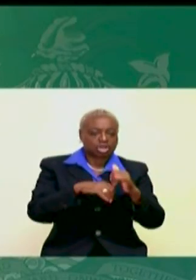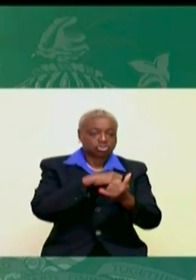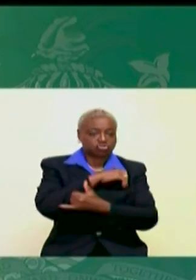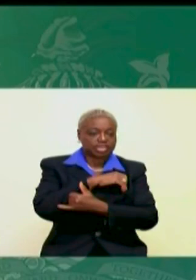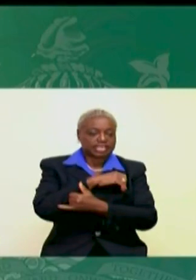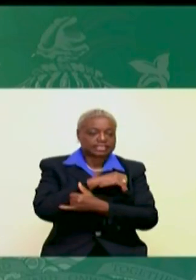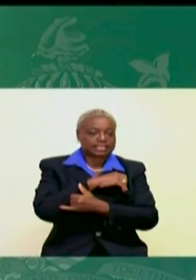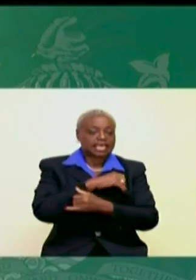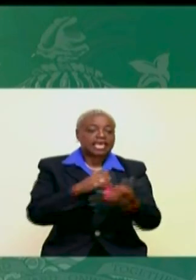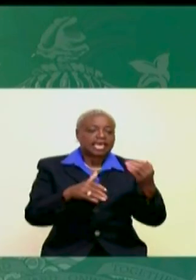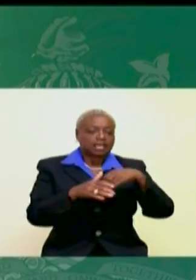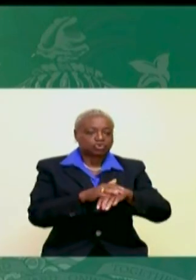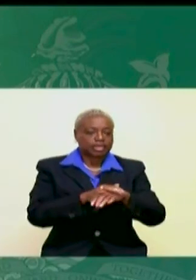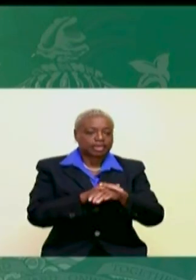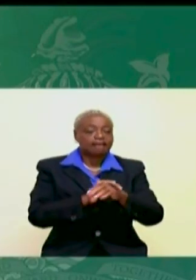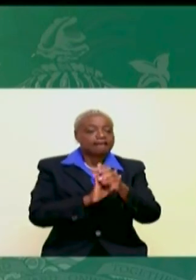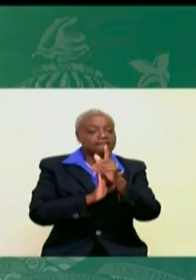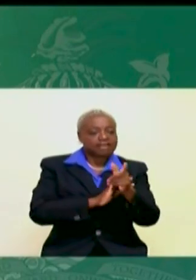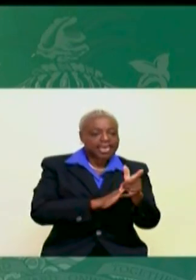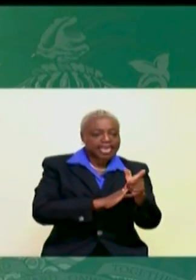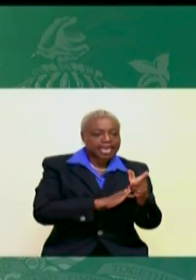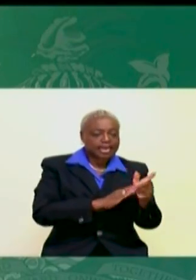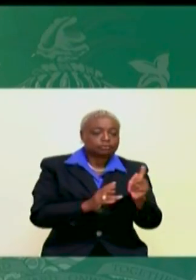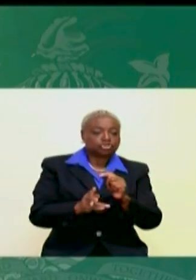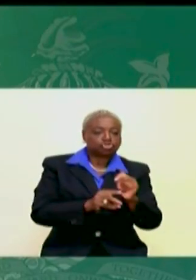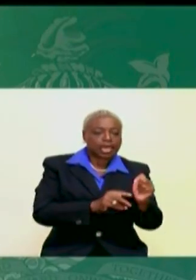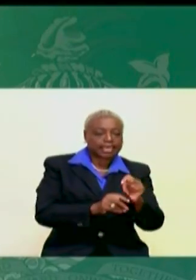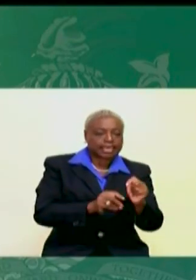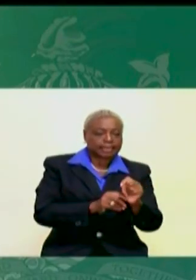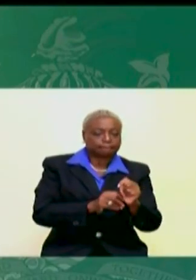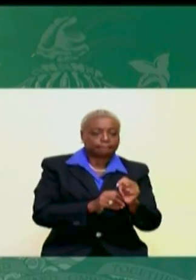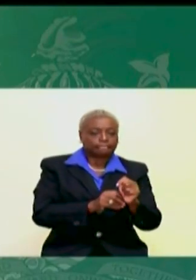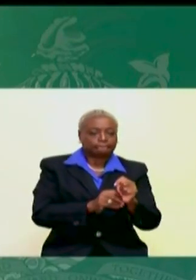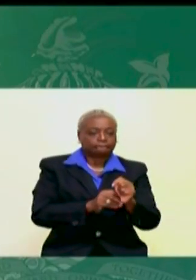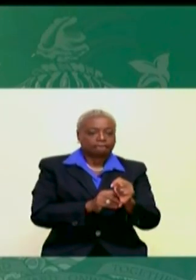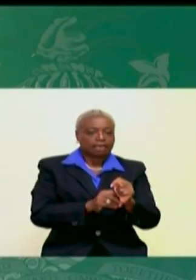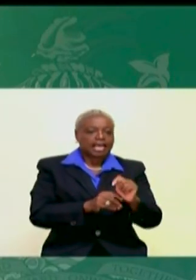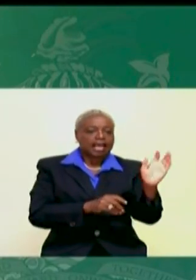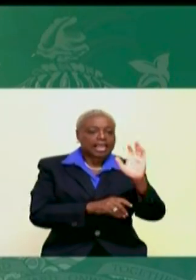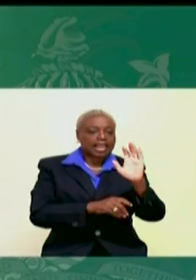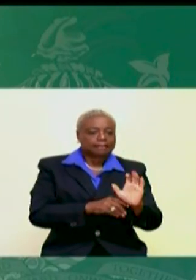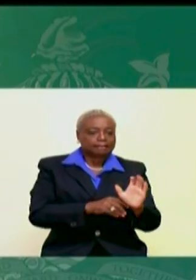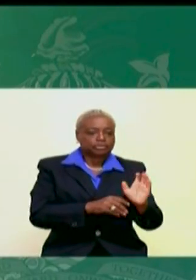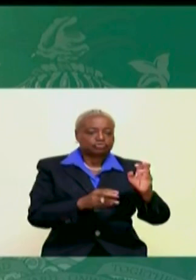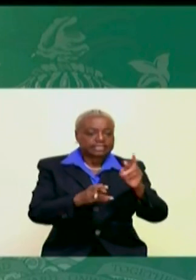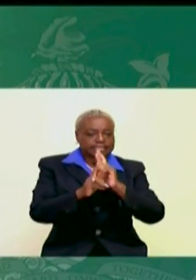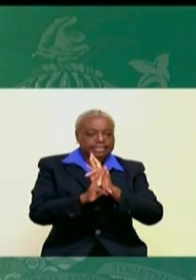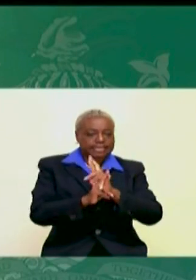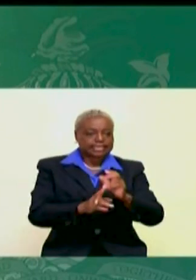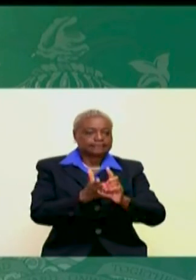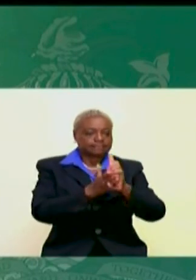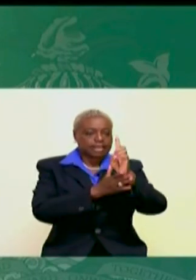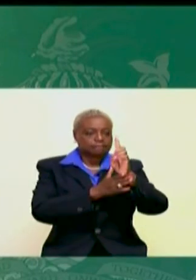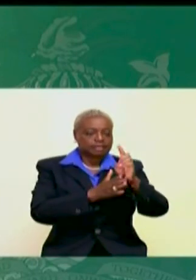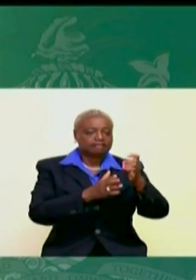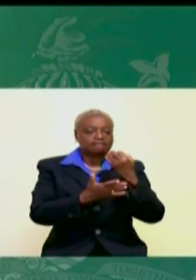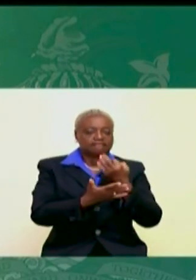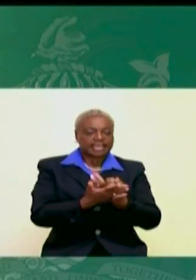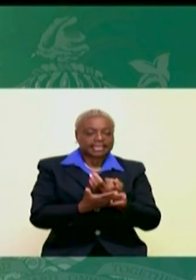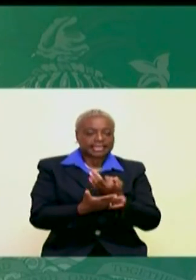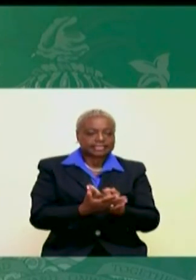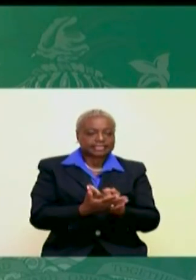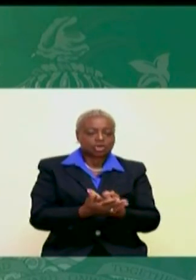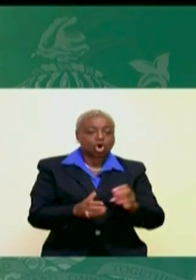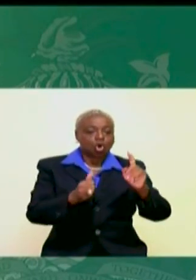tracking, energy, food security, climate resilience, and development finance. Once again,